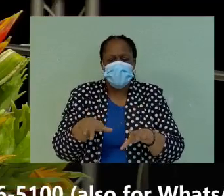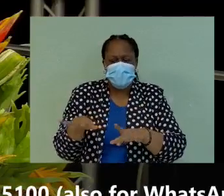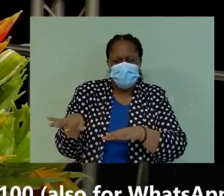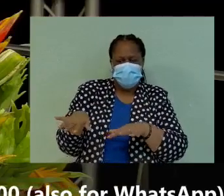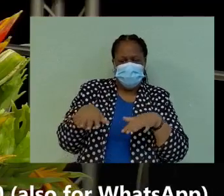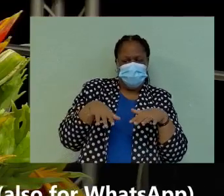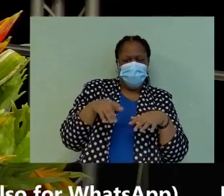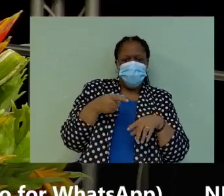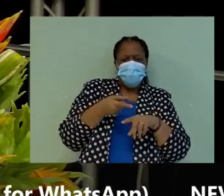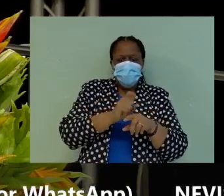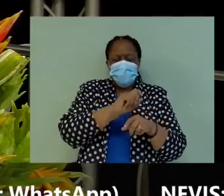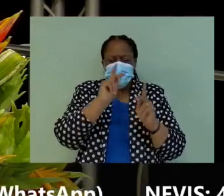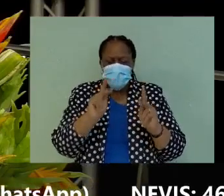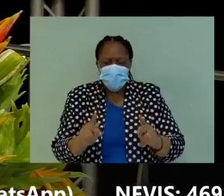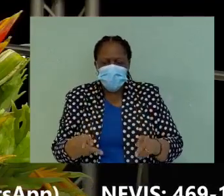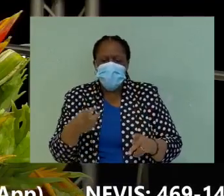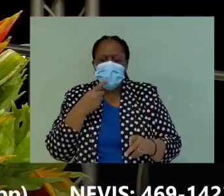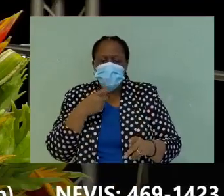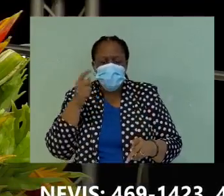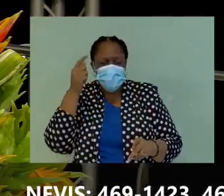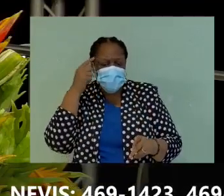you. Bernadette Jack.